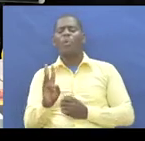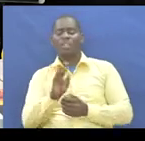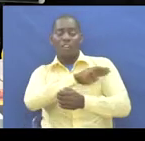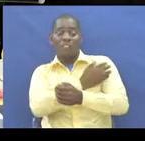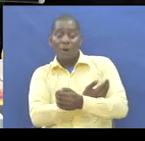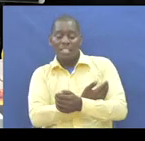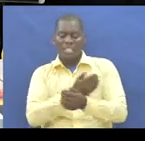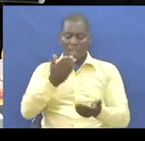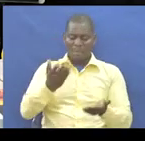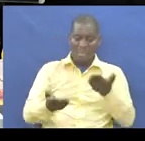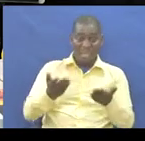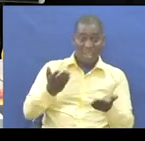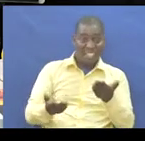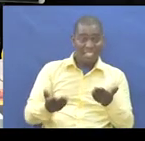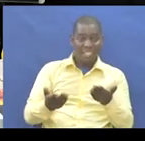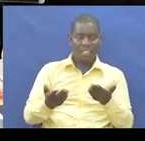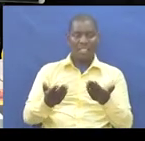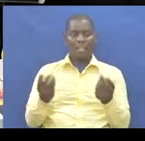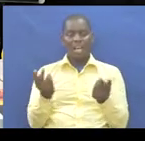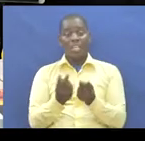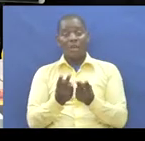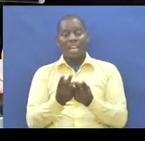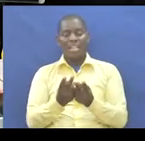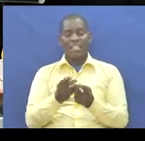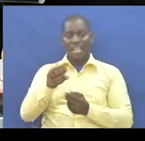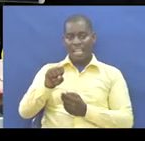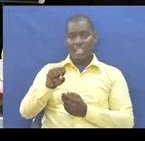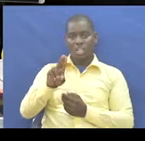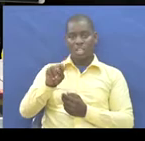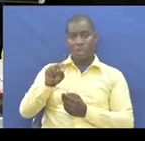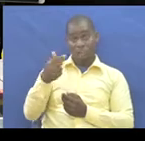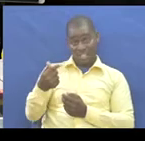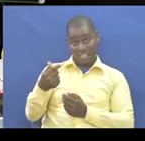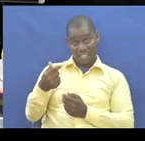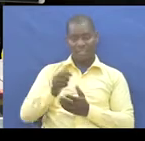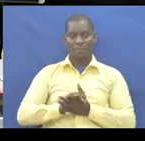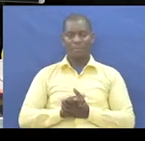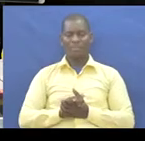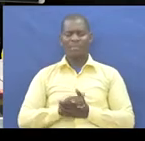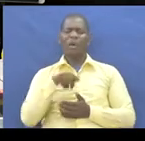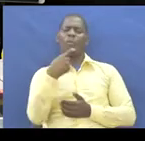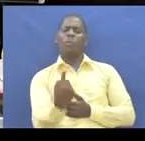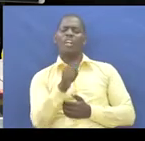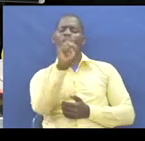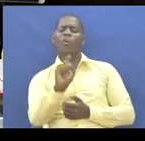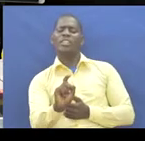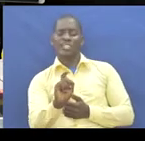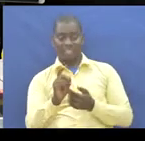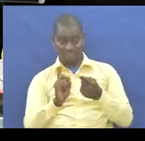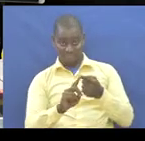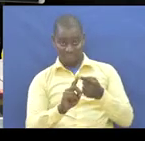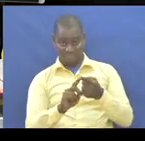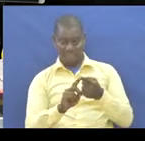each and everything is right because we have looked in details what a force is, measurement of it, and even see the SI unit